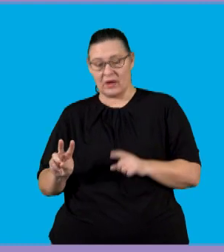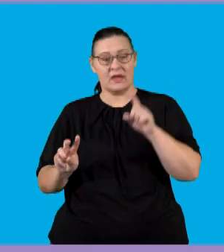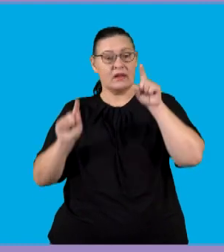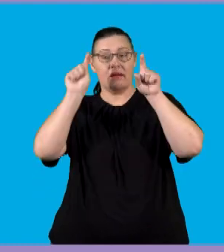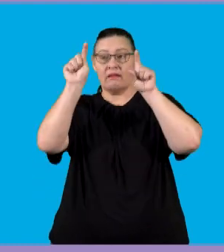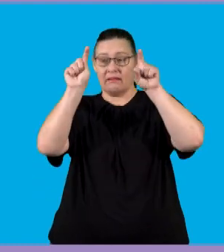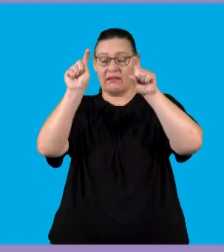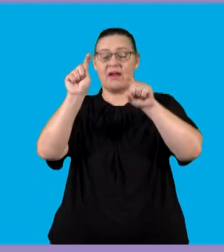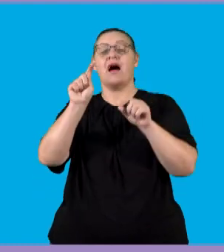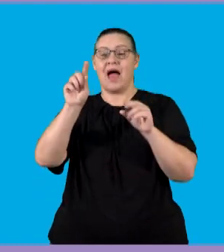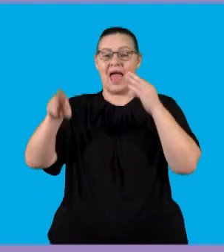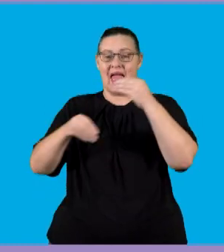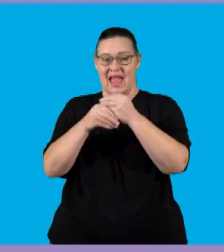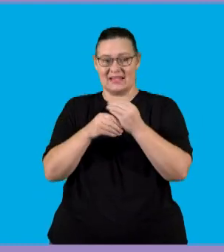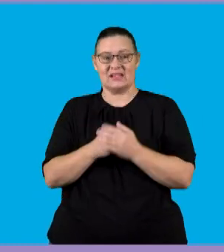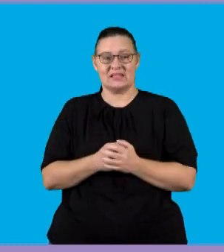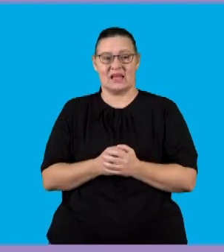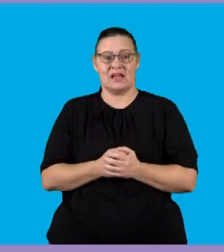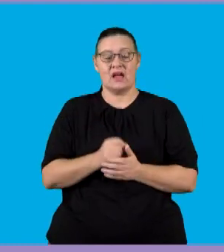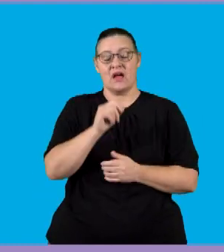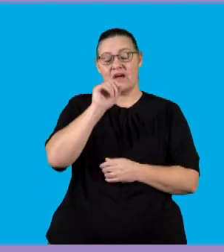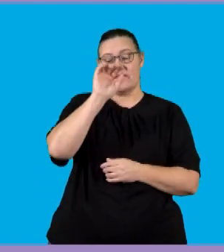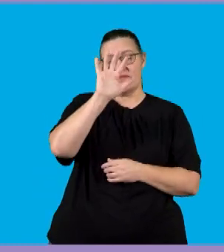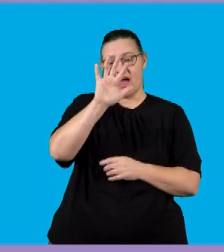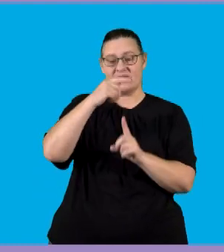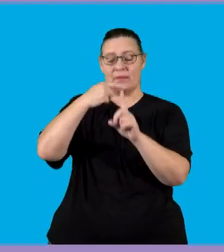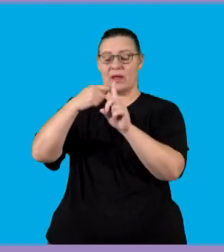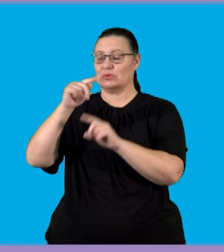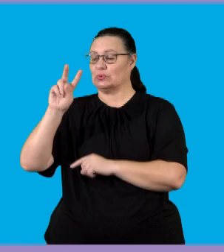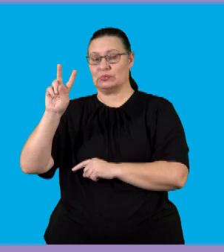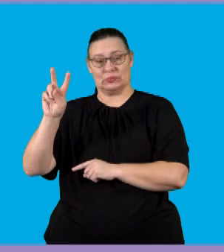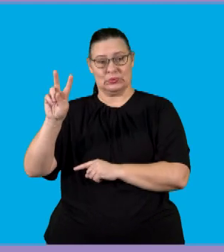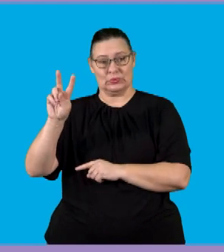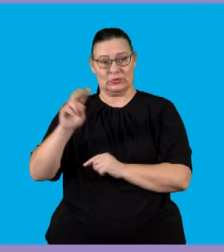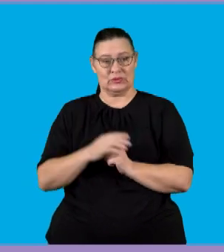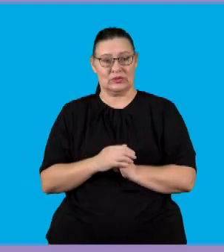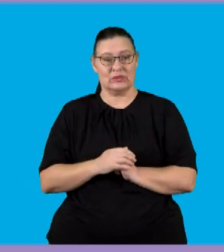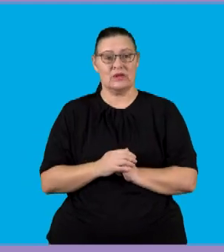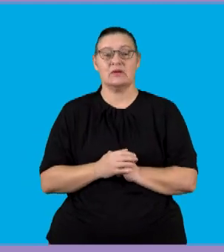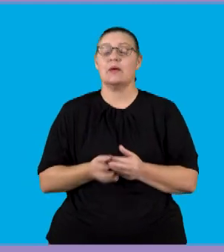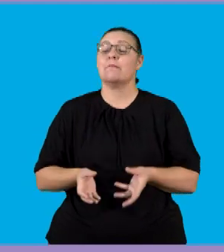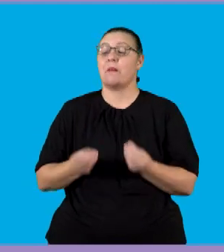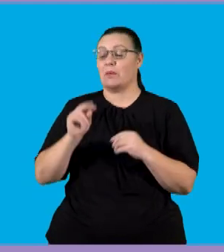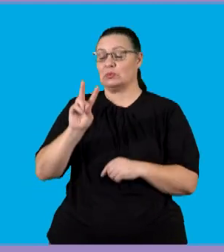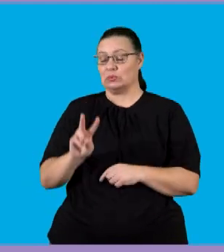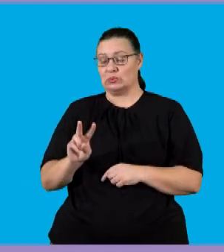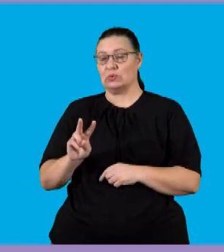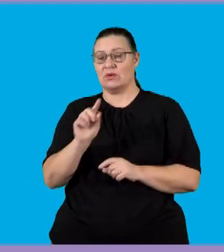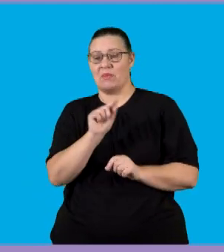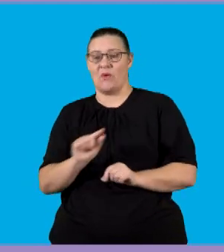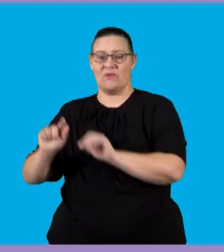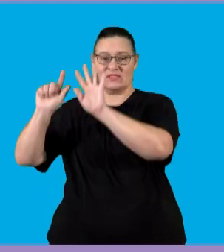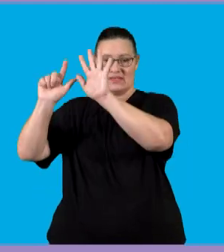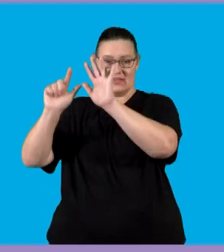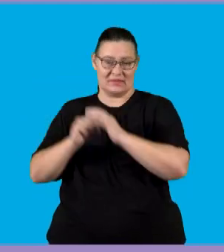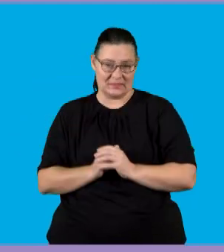add those exponents. So we are going to have a base 2. At the exponent, we're going to have 5 plus 2. That is going to give